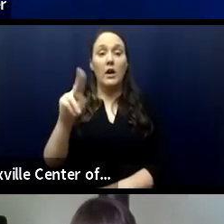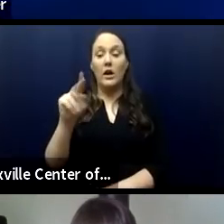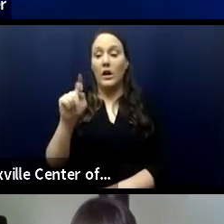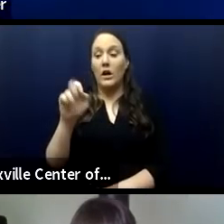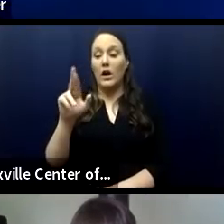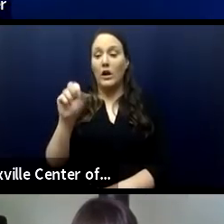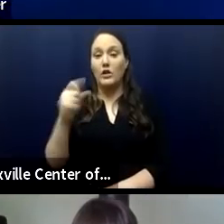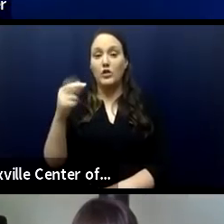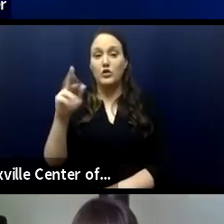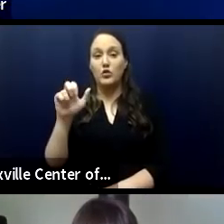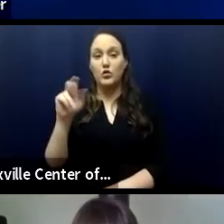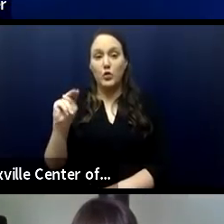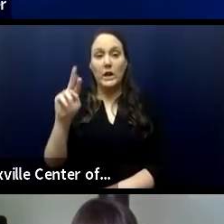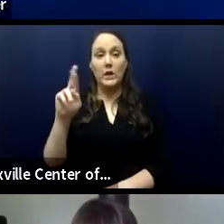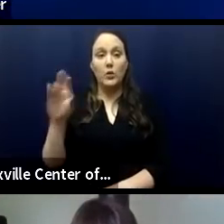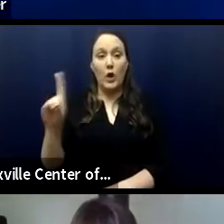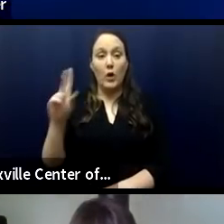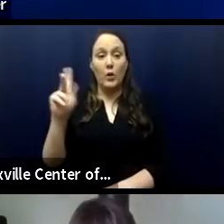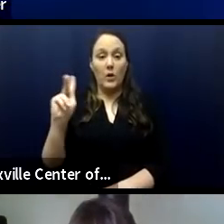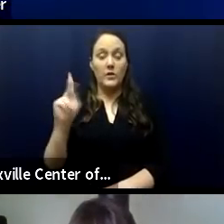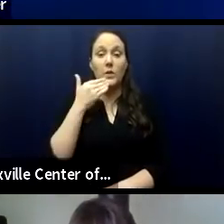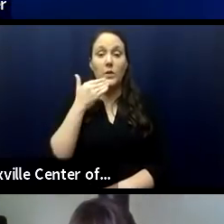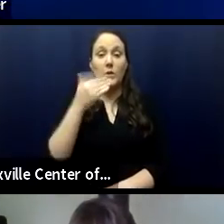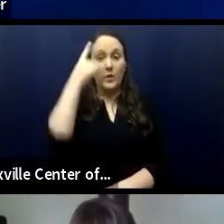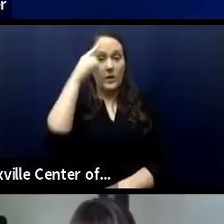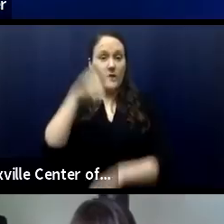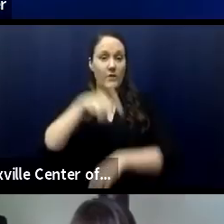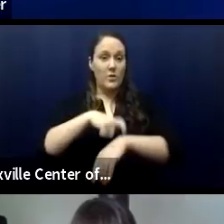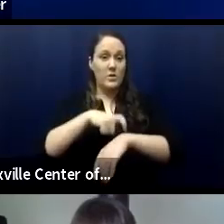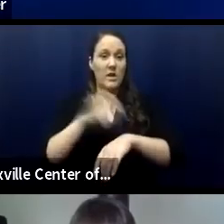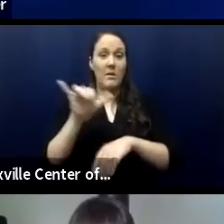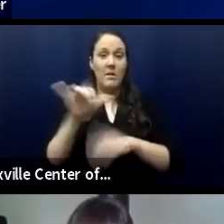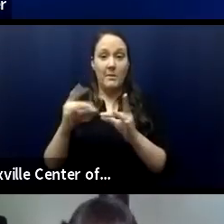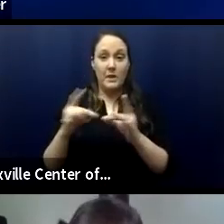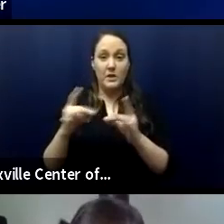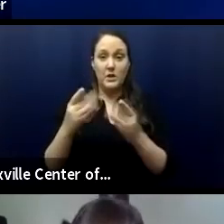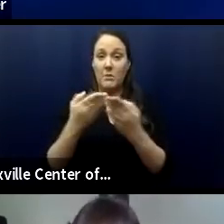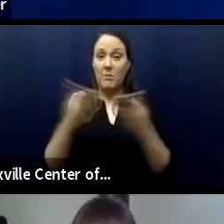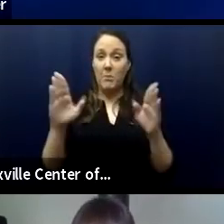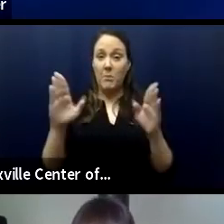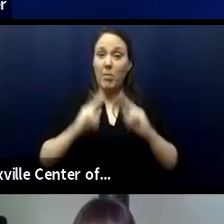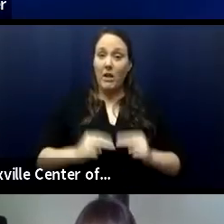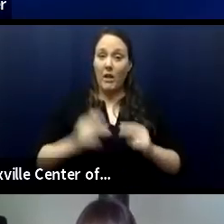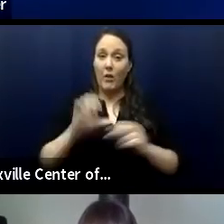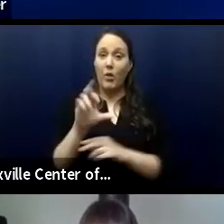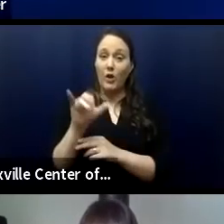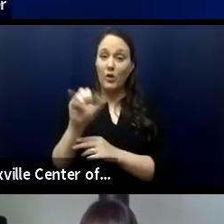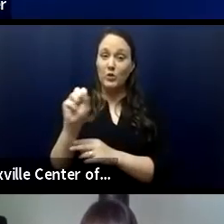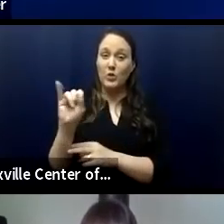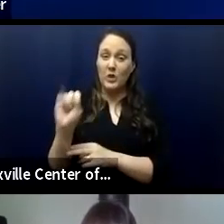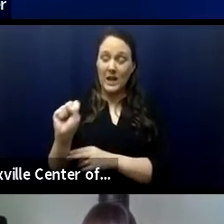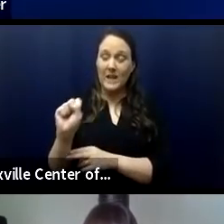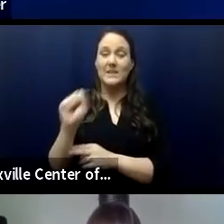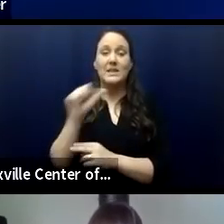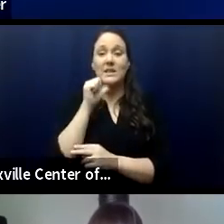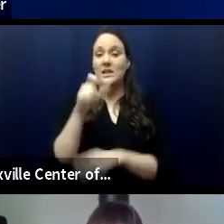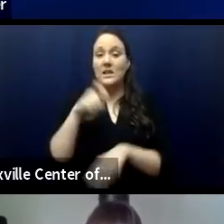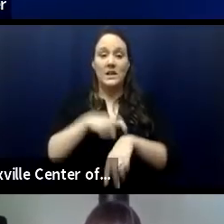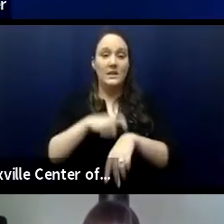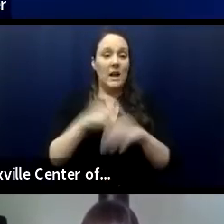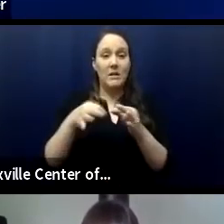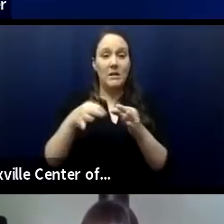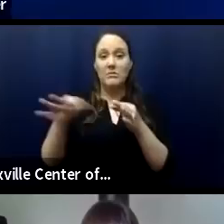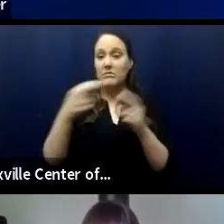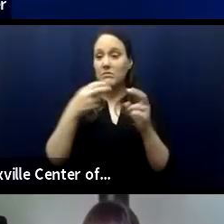Knoxville. Thank you for the time. As it's been said, we're in a public health crisis, and it's not the time to defer the judgment and leadership of